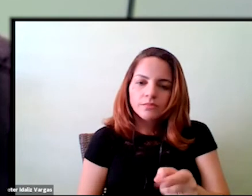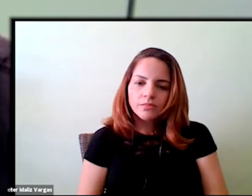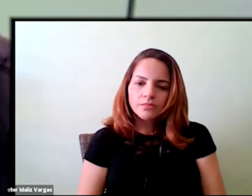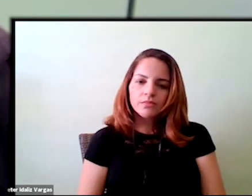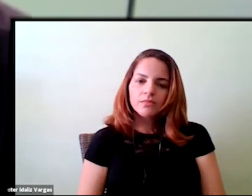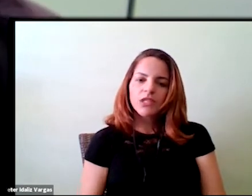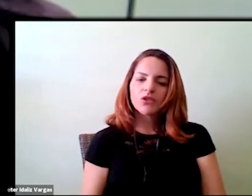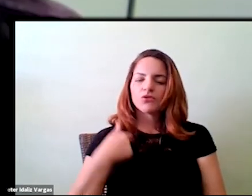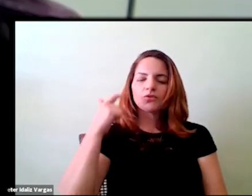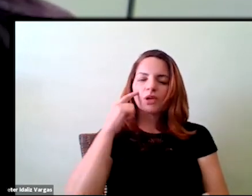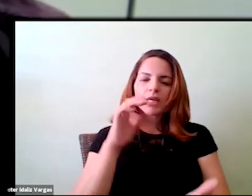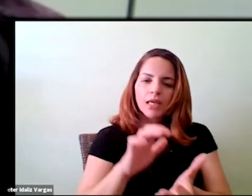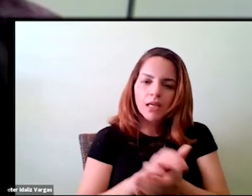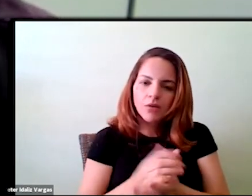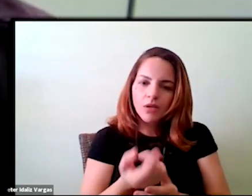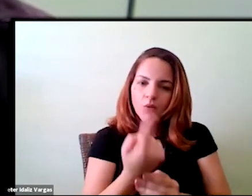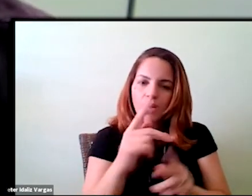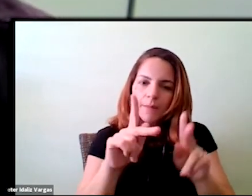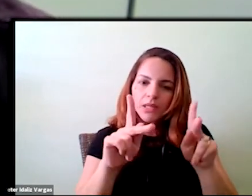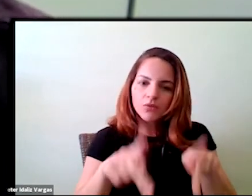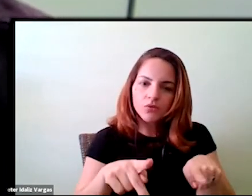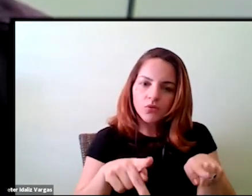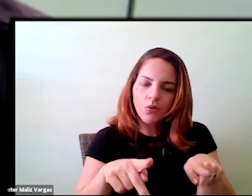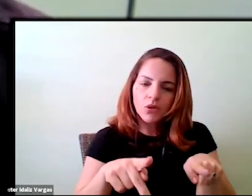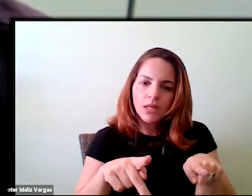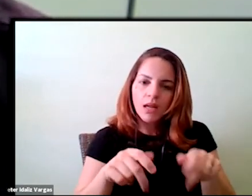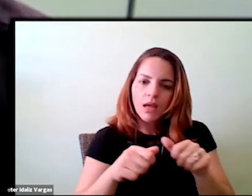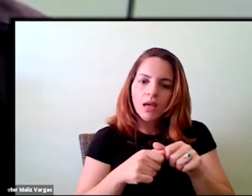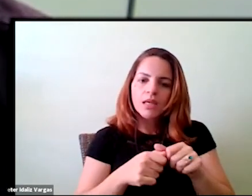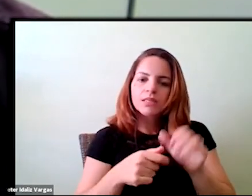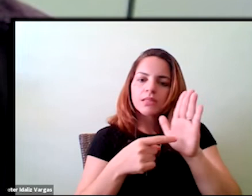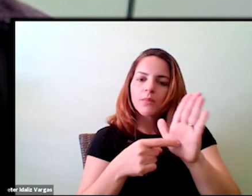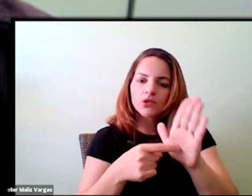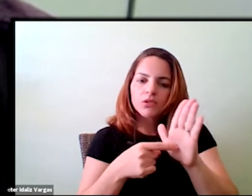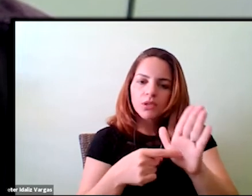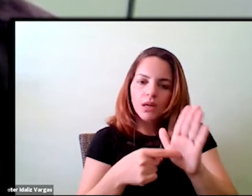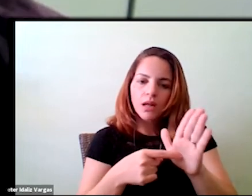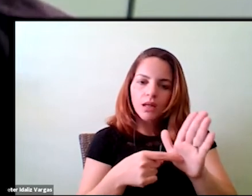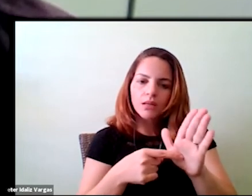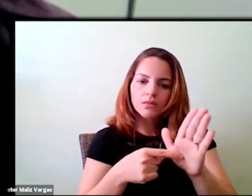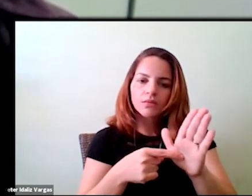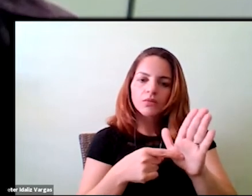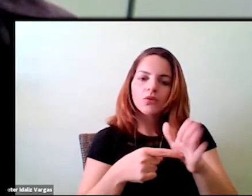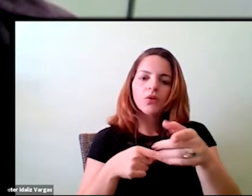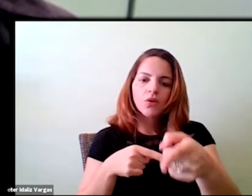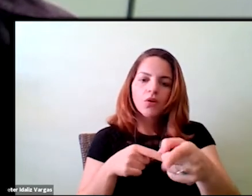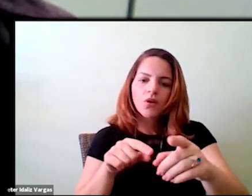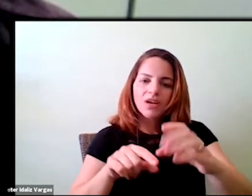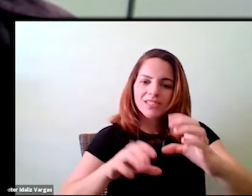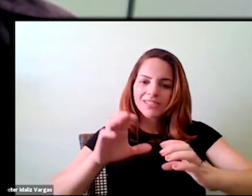book, I believe the XXX's book. So there's a link in the chat as well.